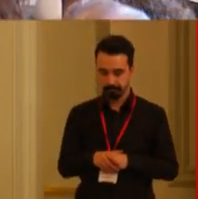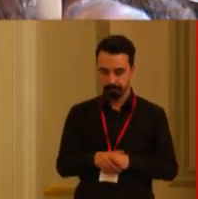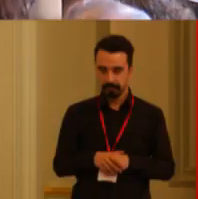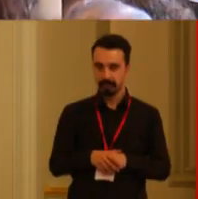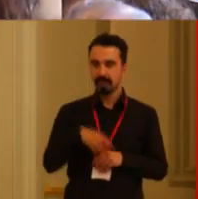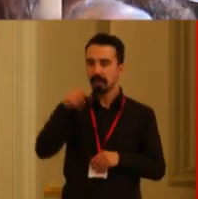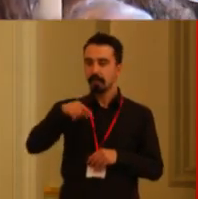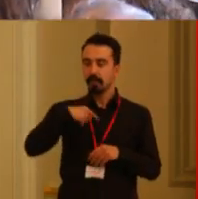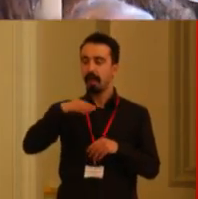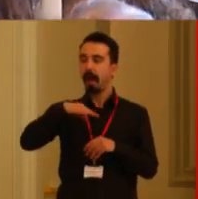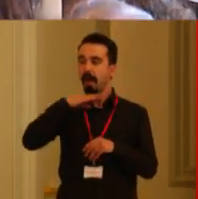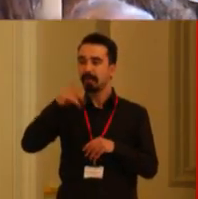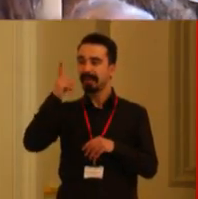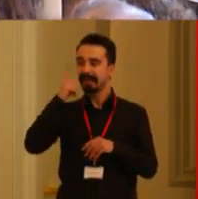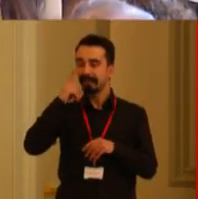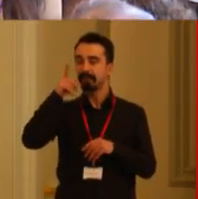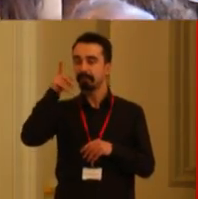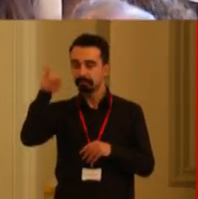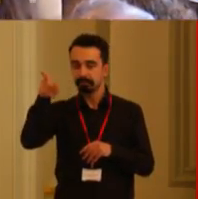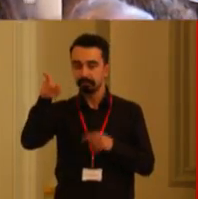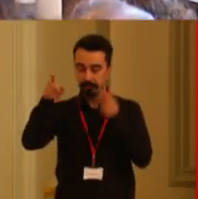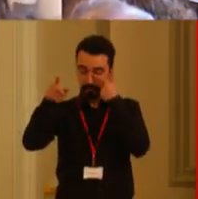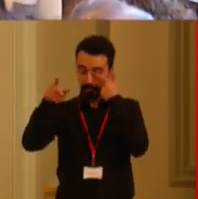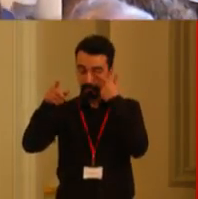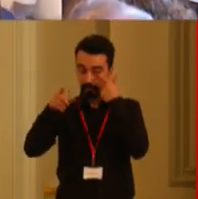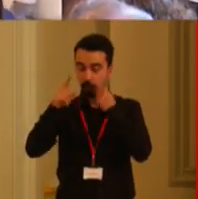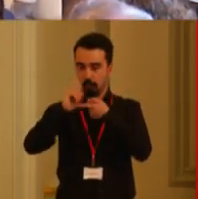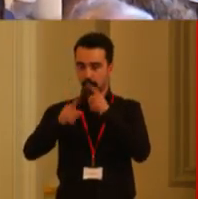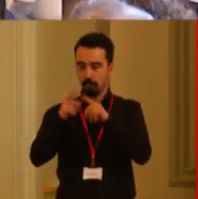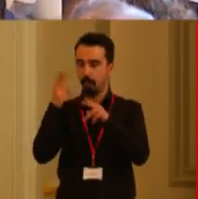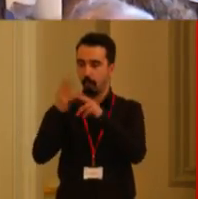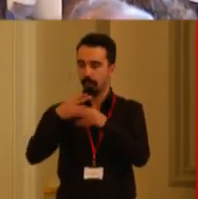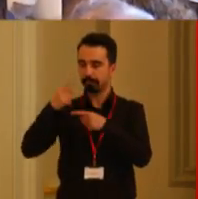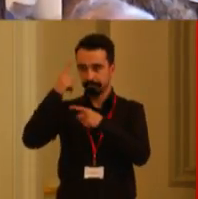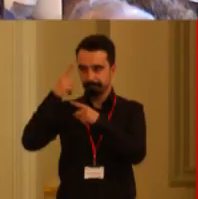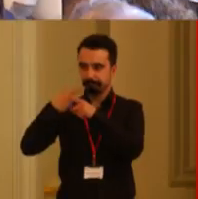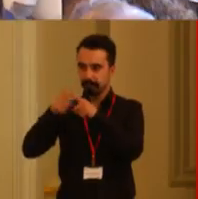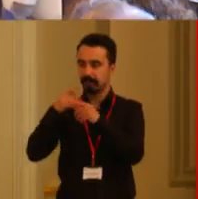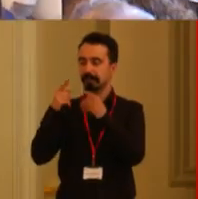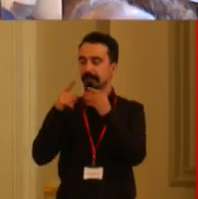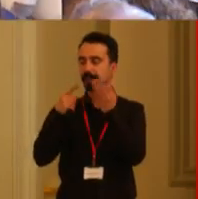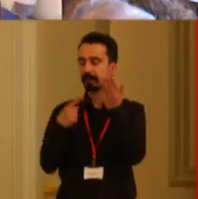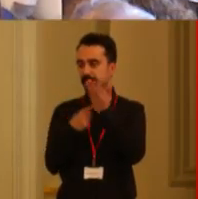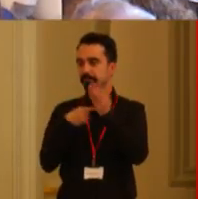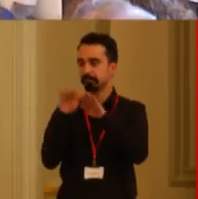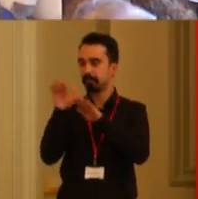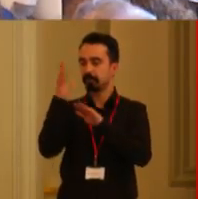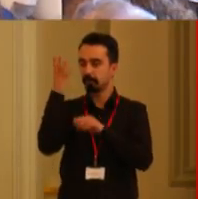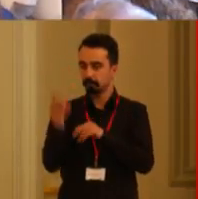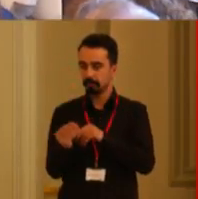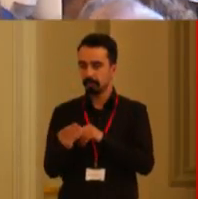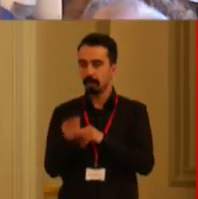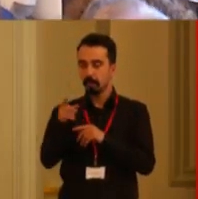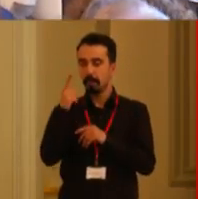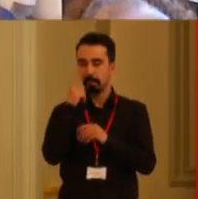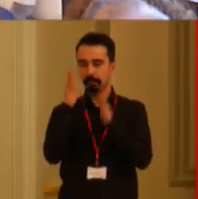private sector, a bit more optimistic with regards to supranational. We're a supranational entity. We recommend policy and we also